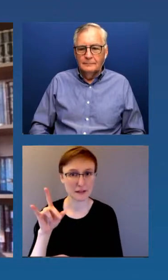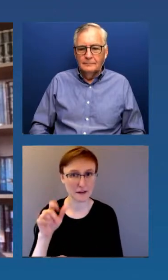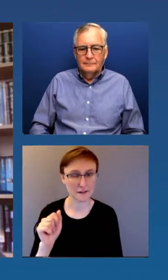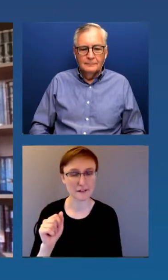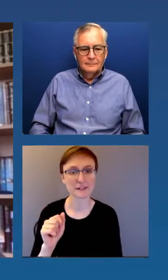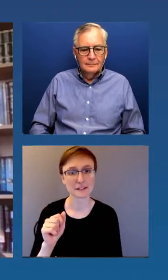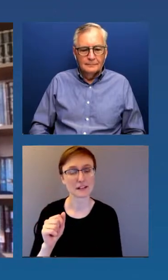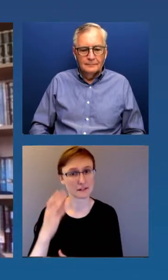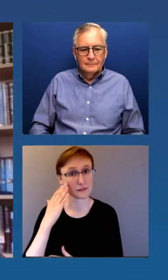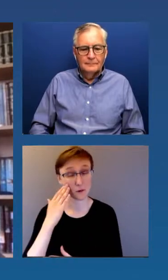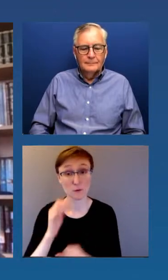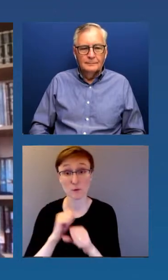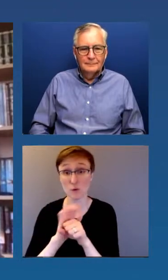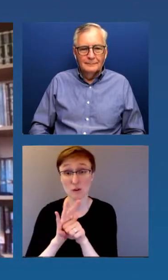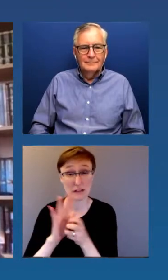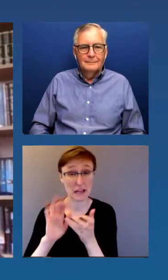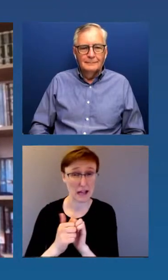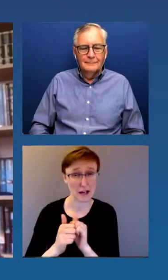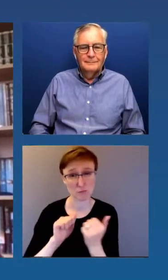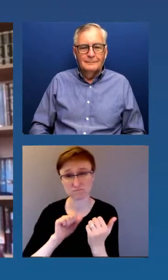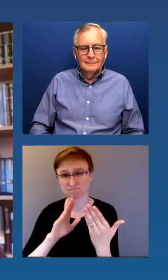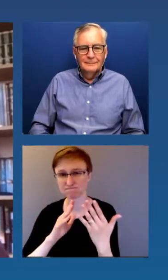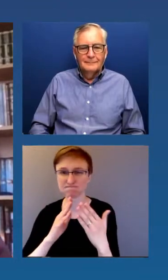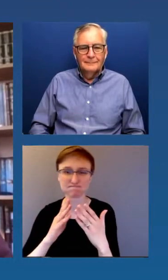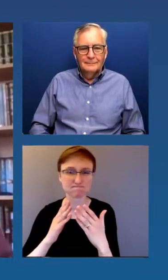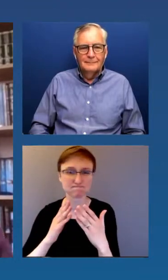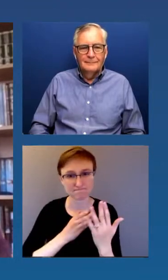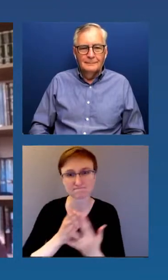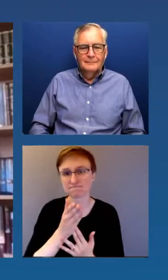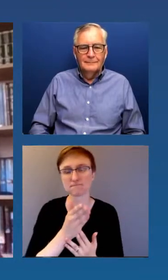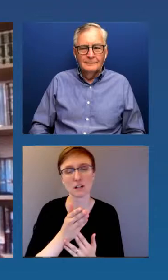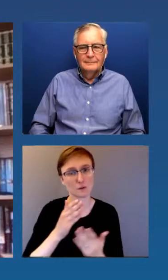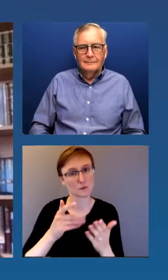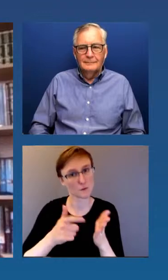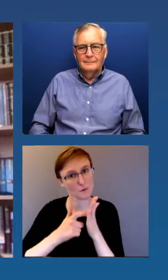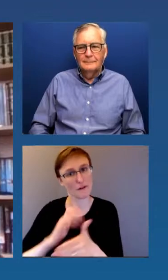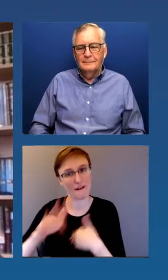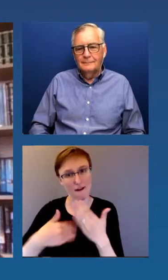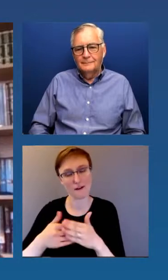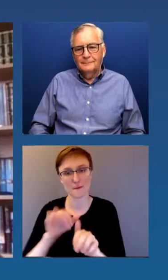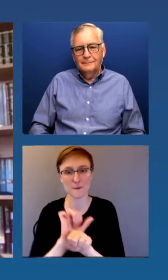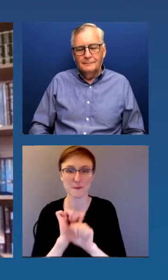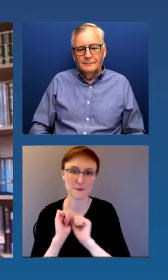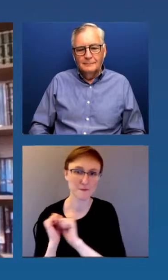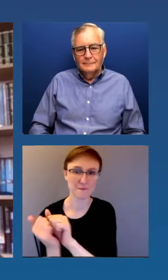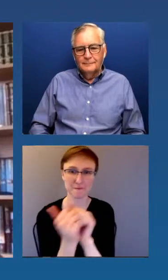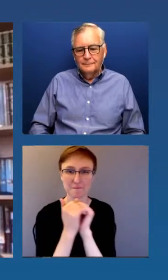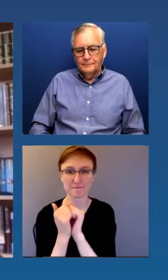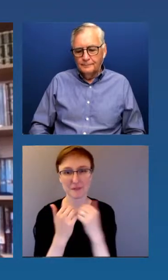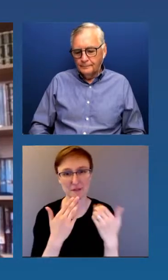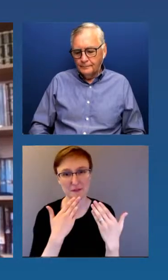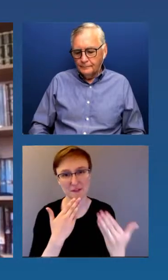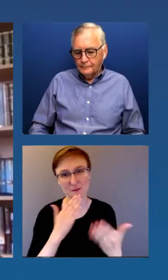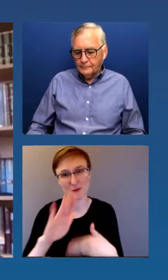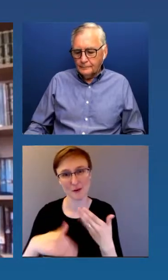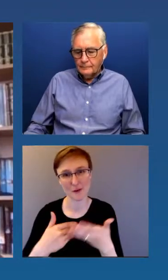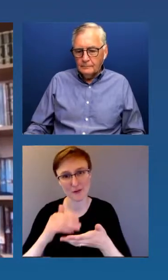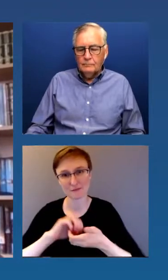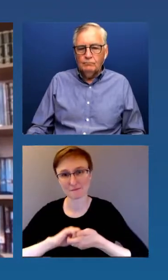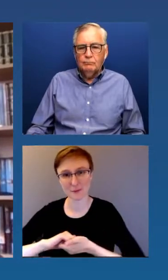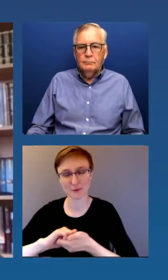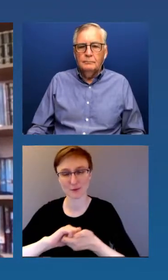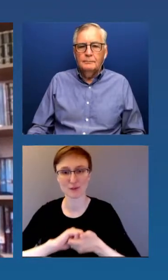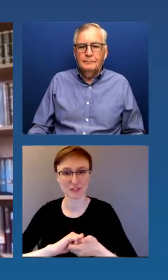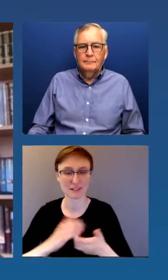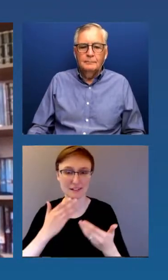to tackle COVID-19 in Ottawa, and we're so thankful and so grateful for all of our partners and all of the